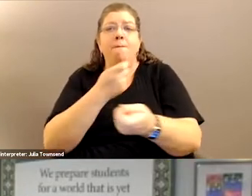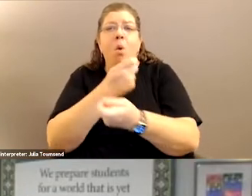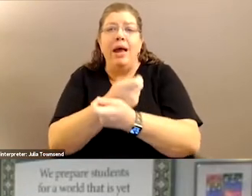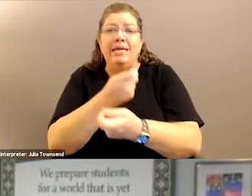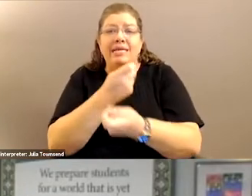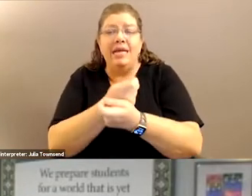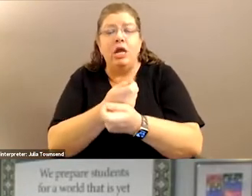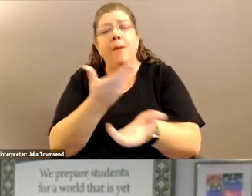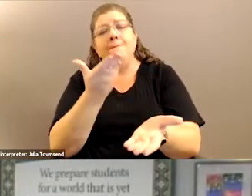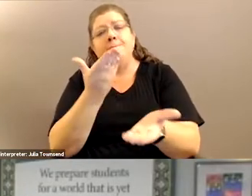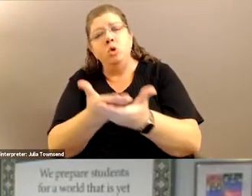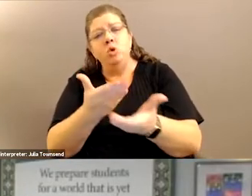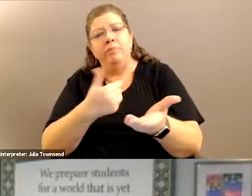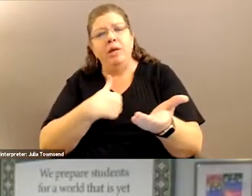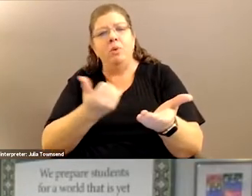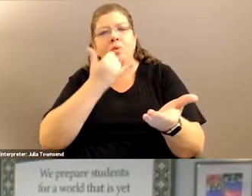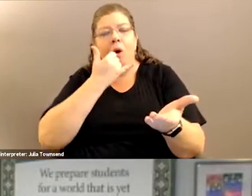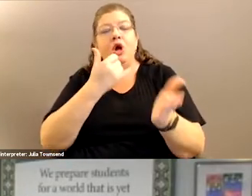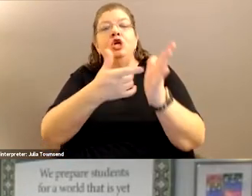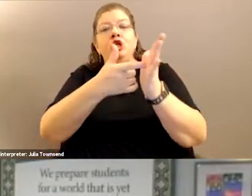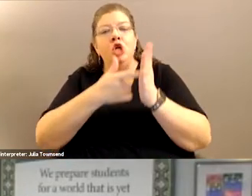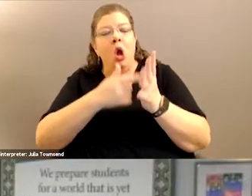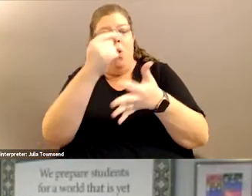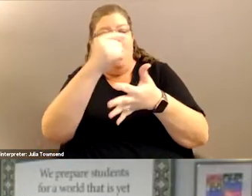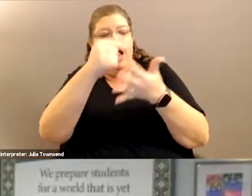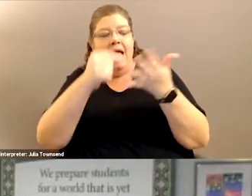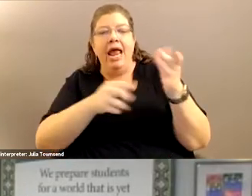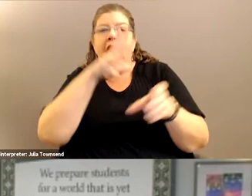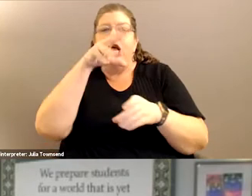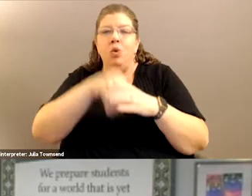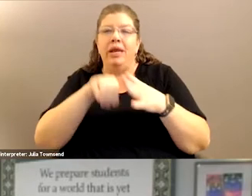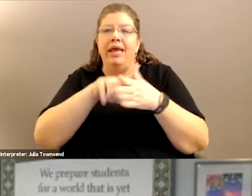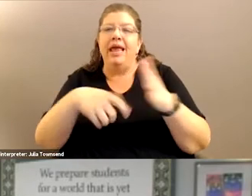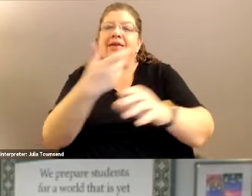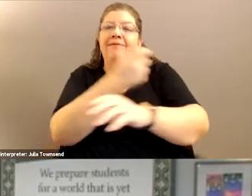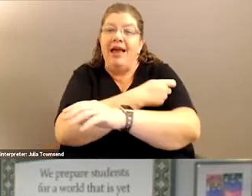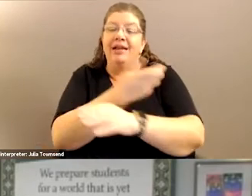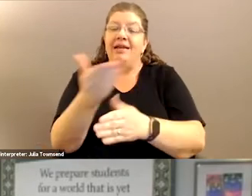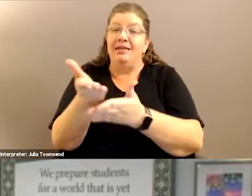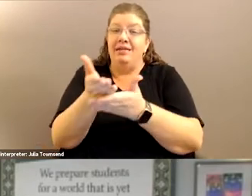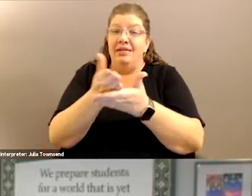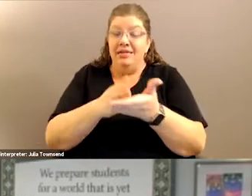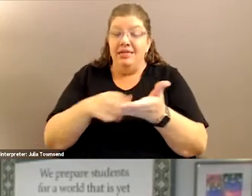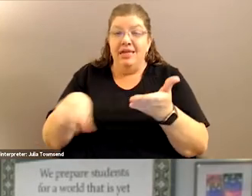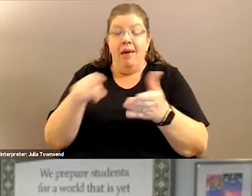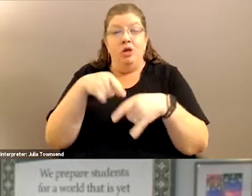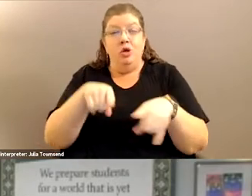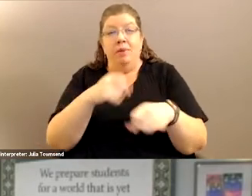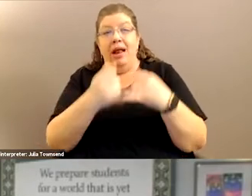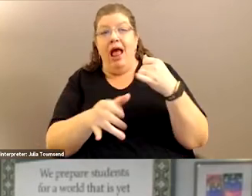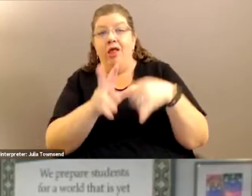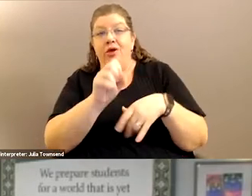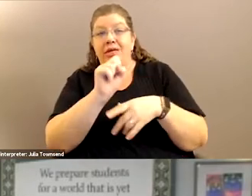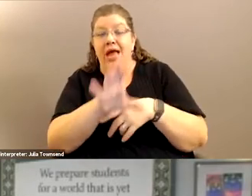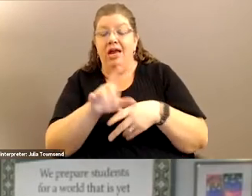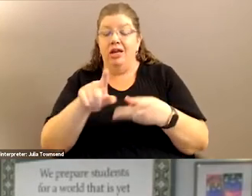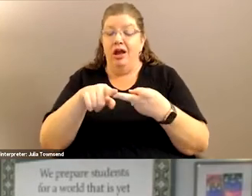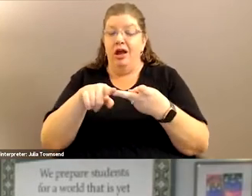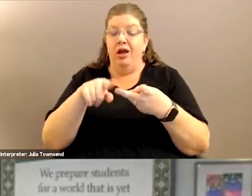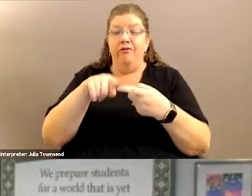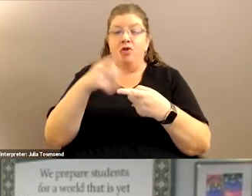come and show the ingredients in the vaccines i can say some in my last 30 seconds formaldehyde